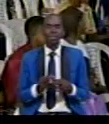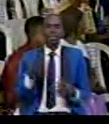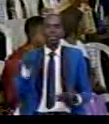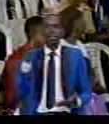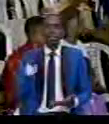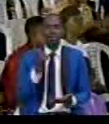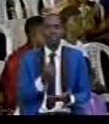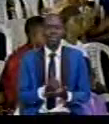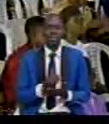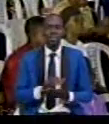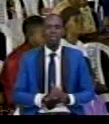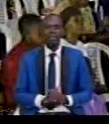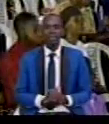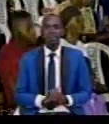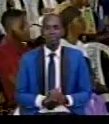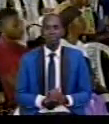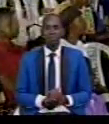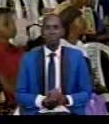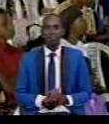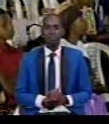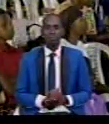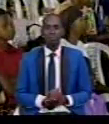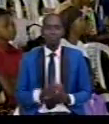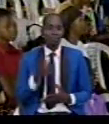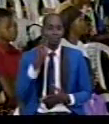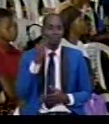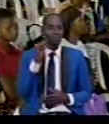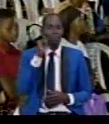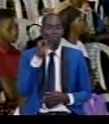Amen. You can see her walking.